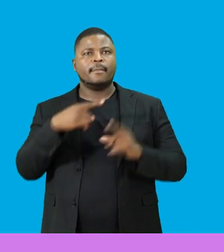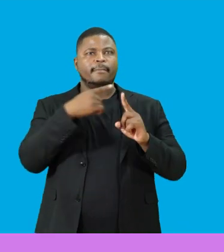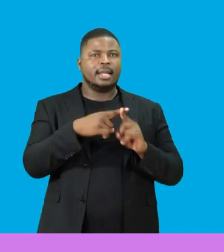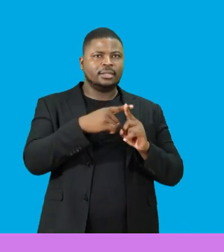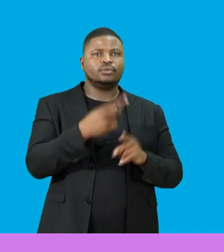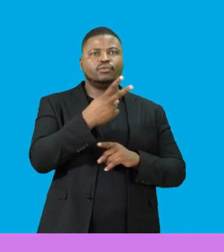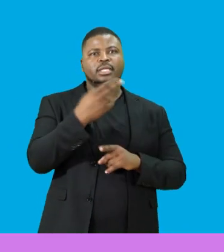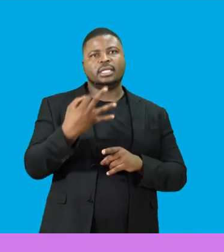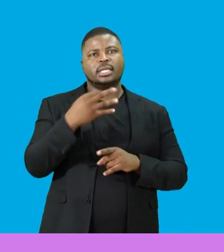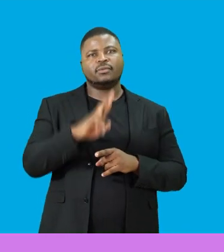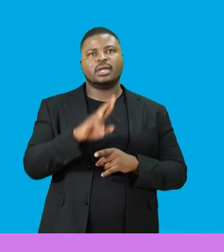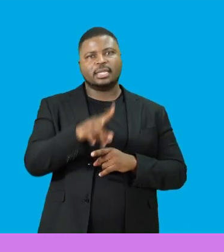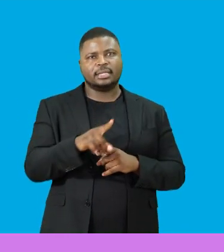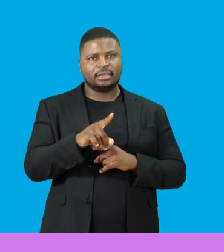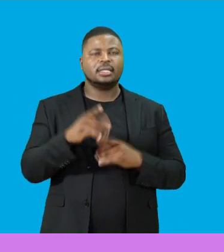rand.